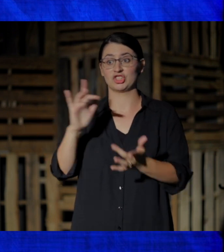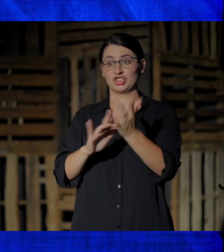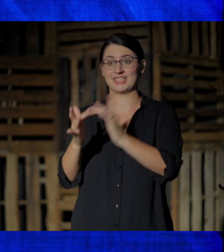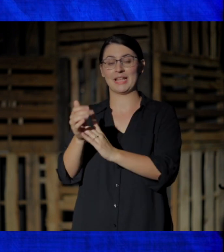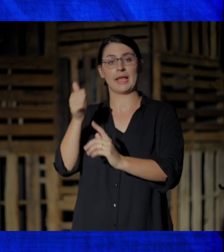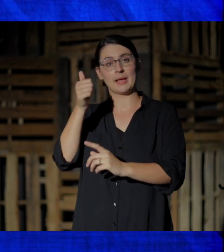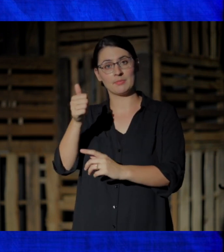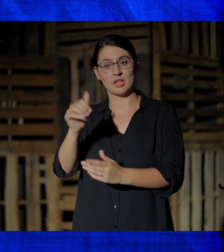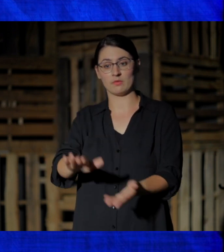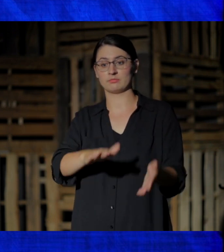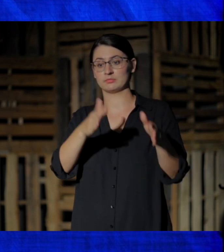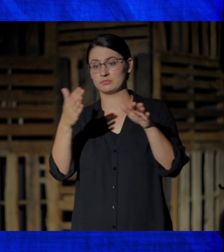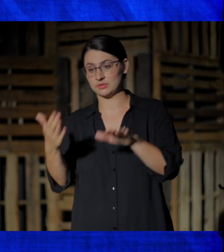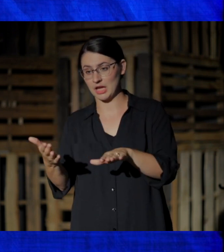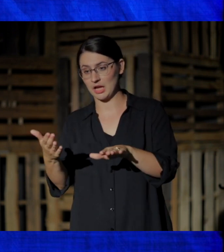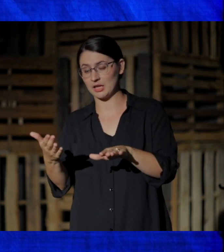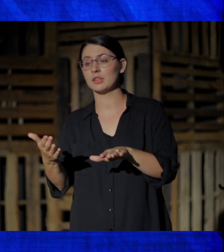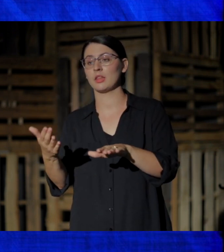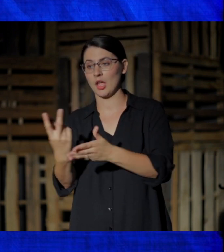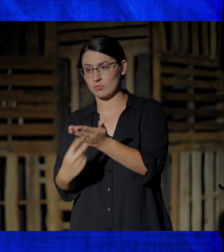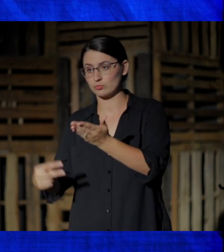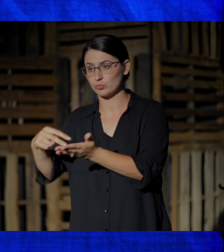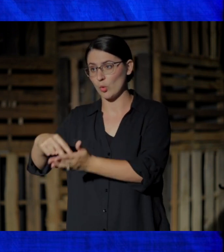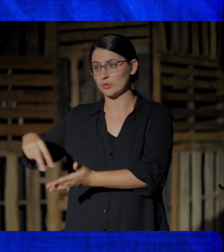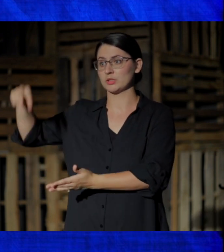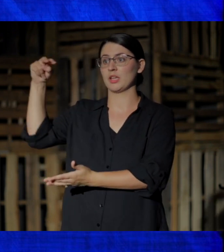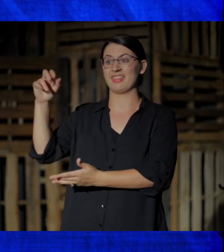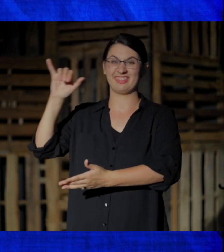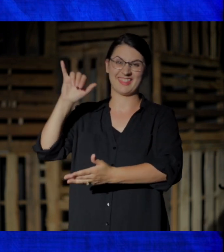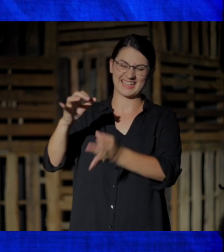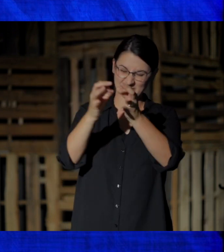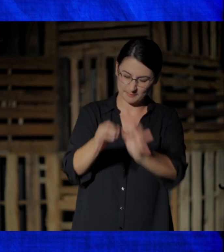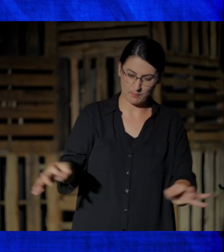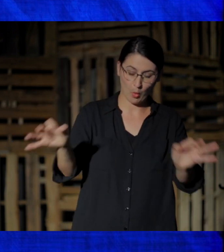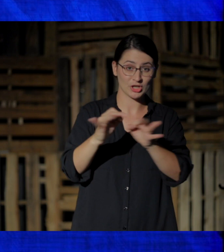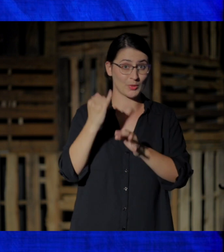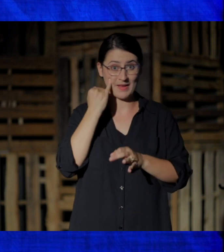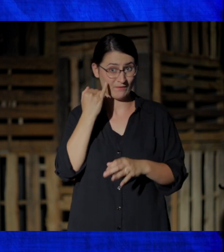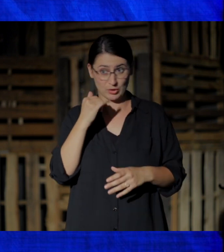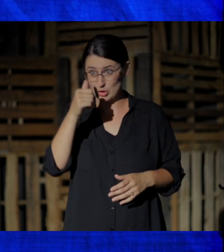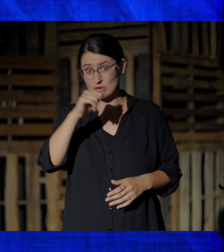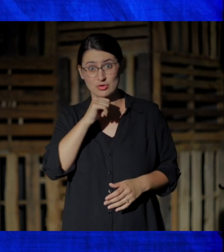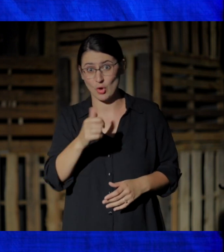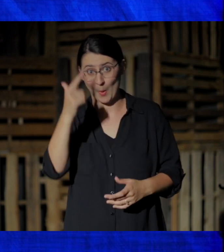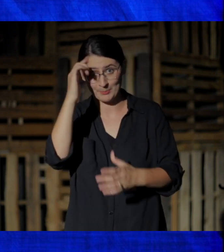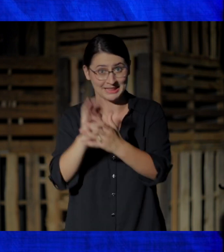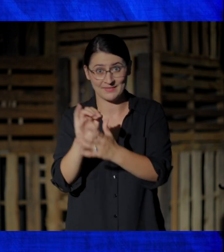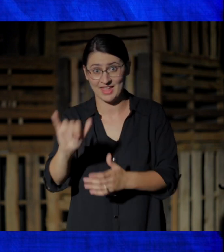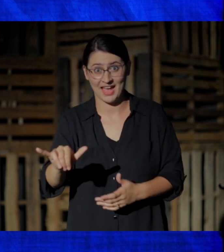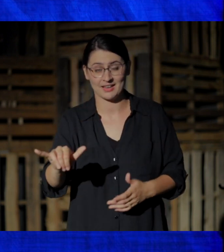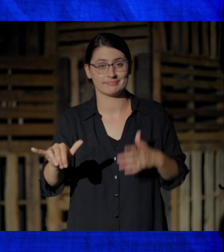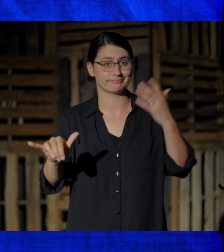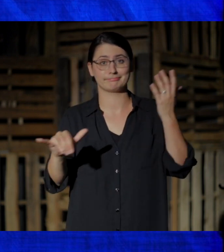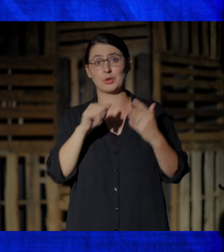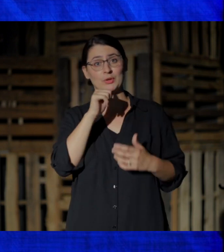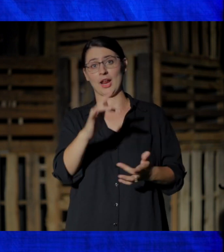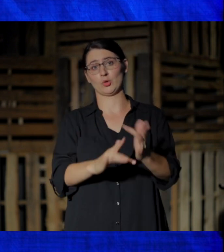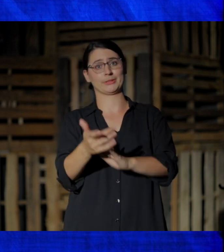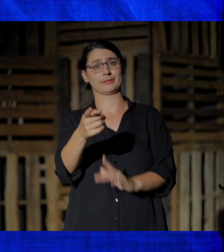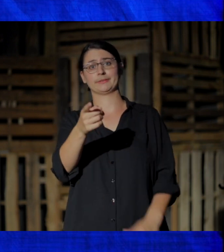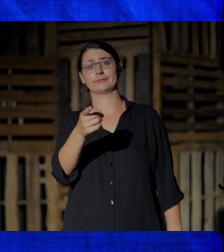not saved. You're not a Christian. You understand that? That is like fundamentally not the gospel if you don't believe Christ rose again. So he says